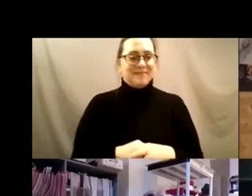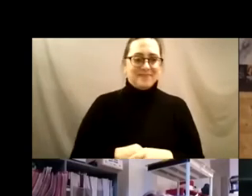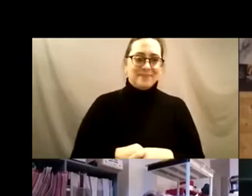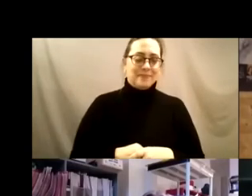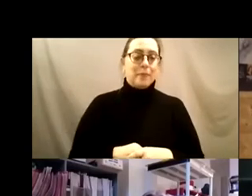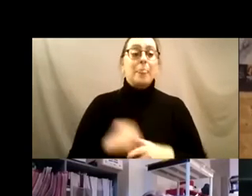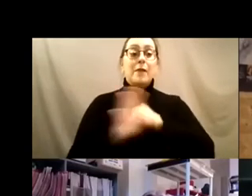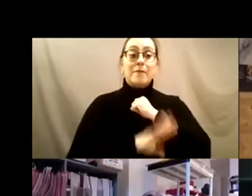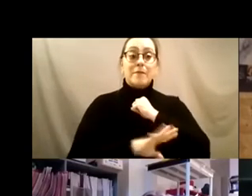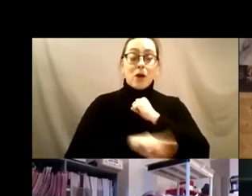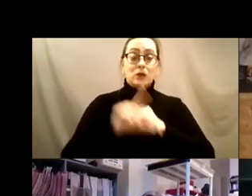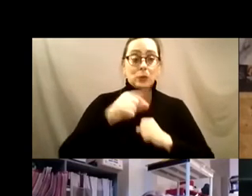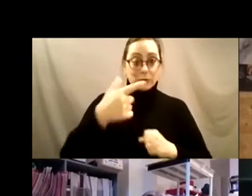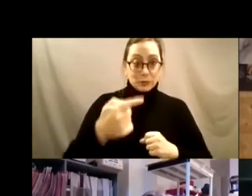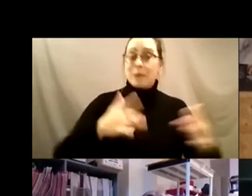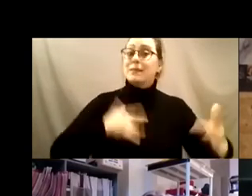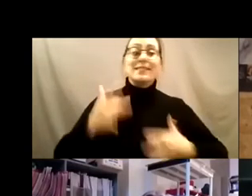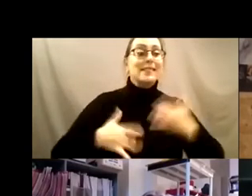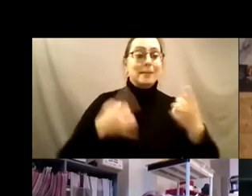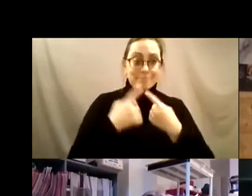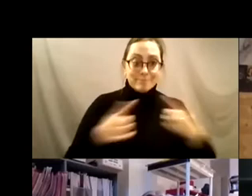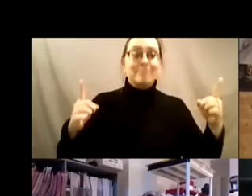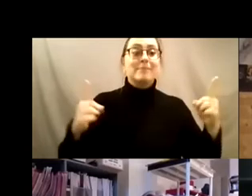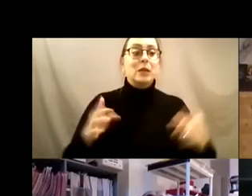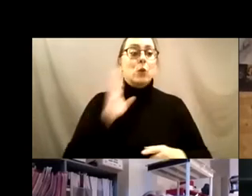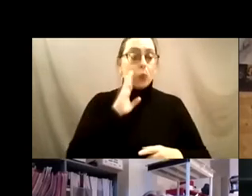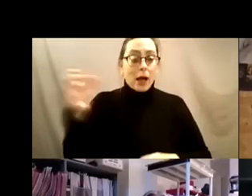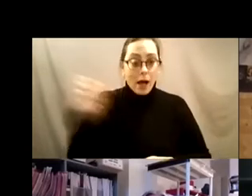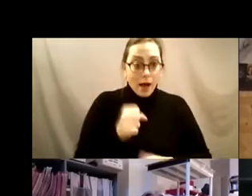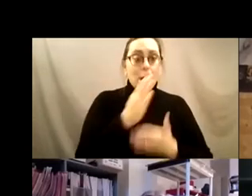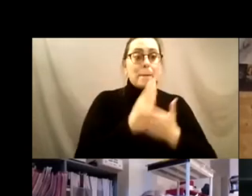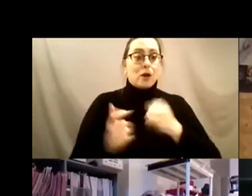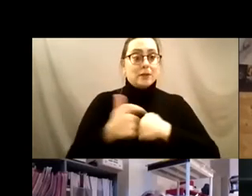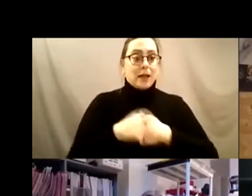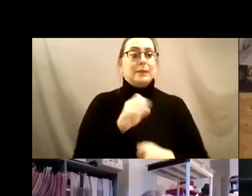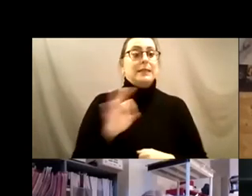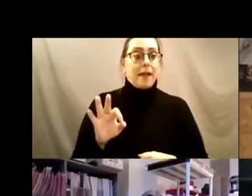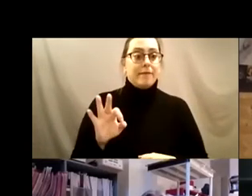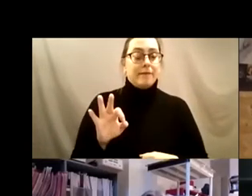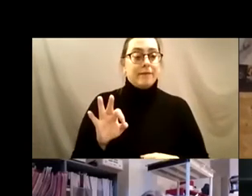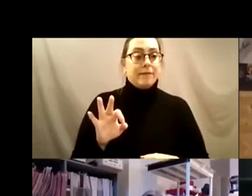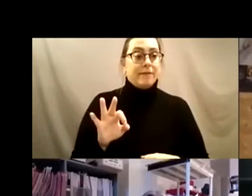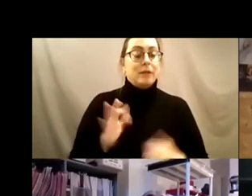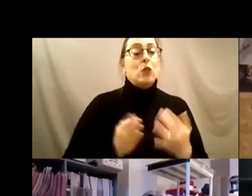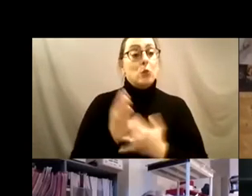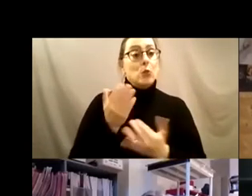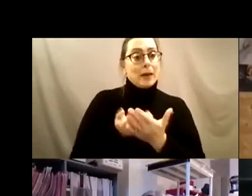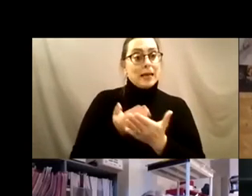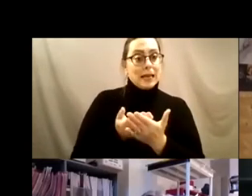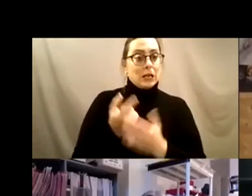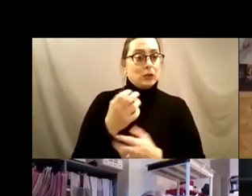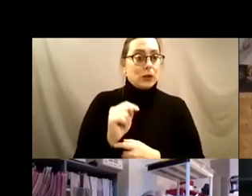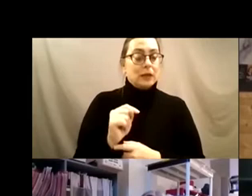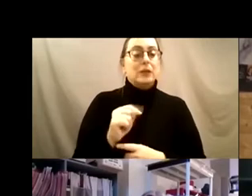of 2021, I'm excited to say that we are going to be hiring a part-time staff. That's through the grant that we got with the